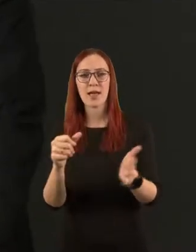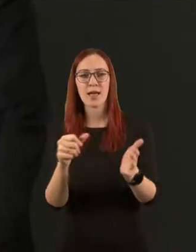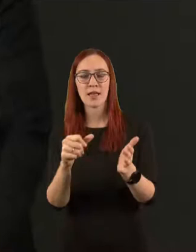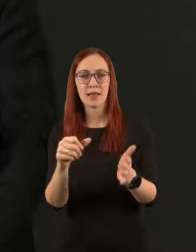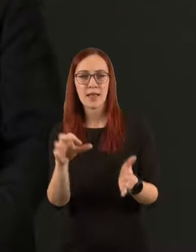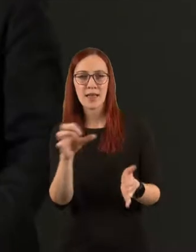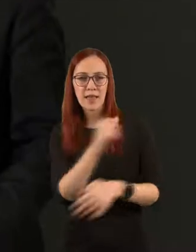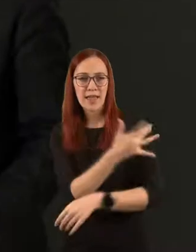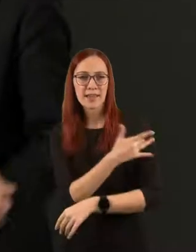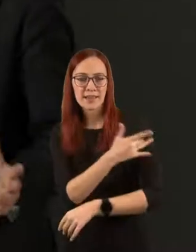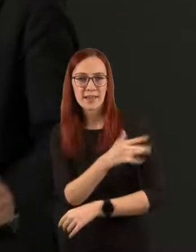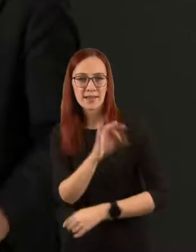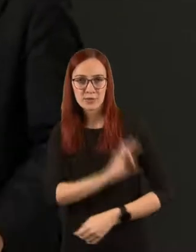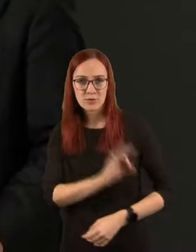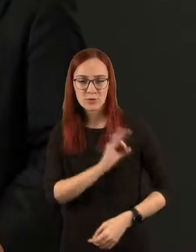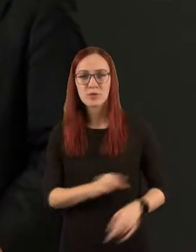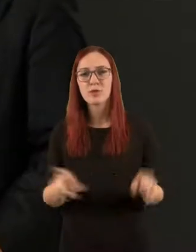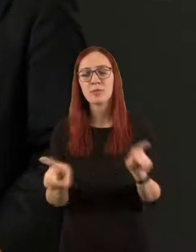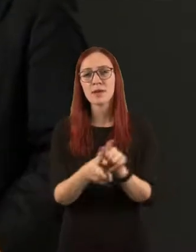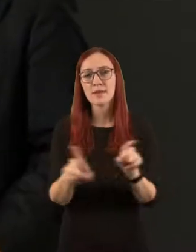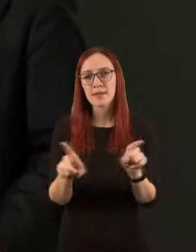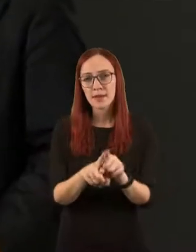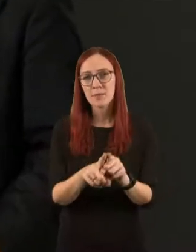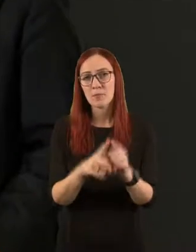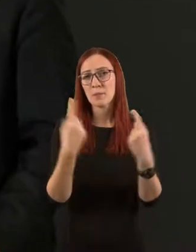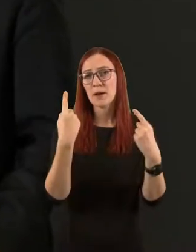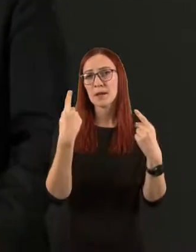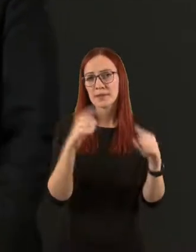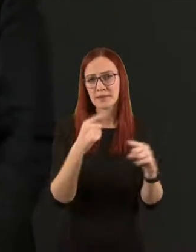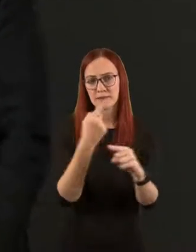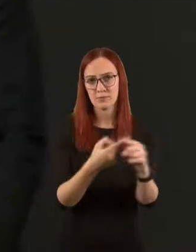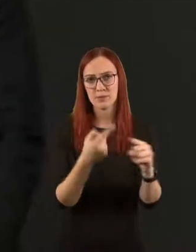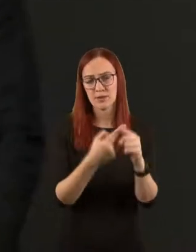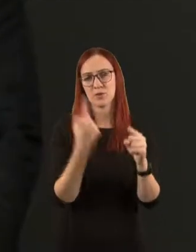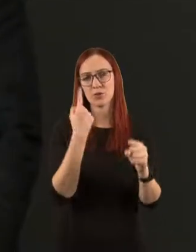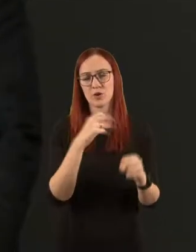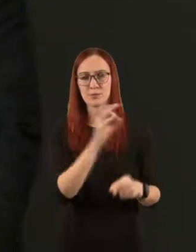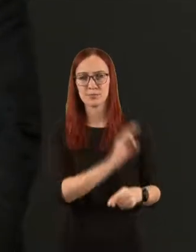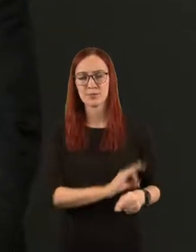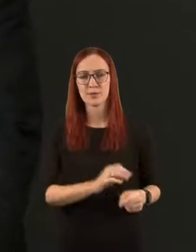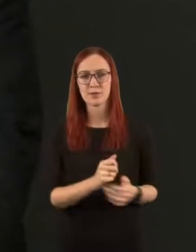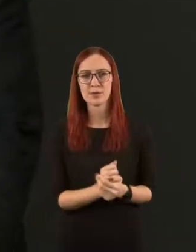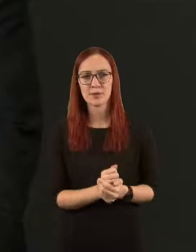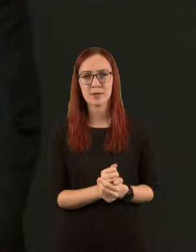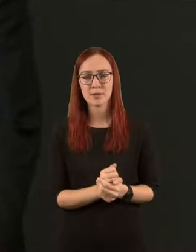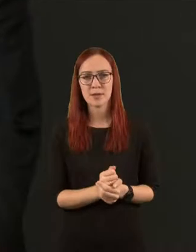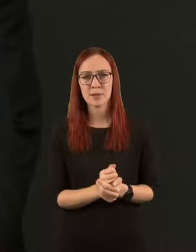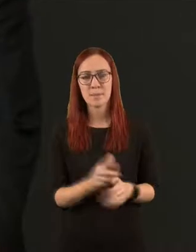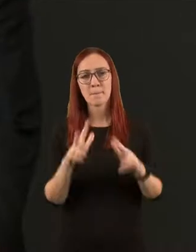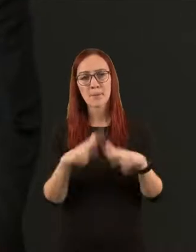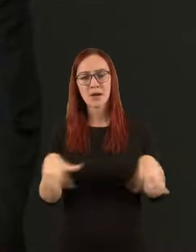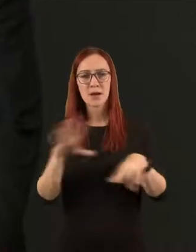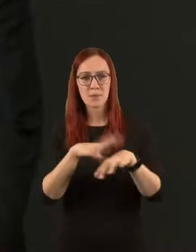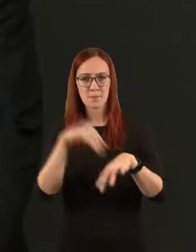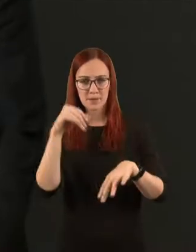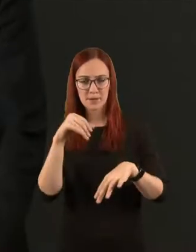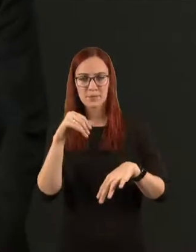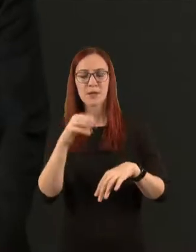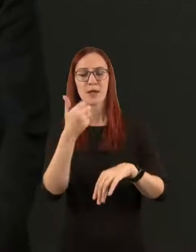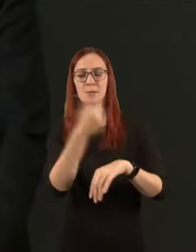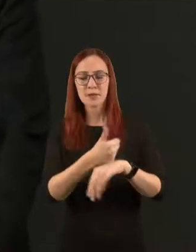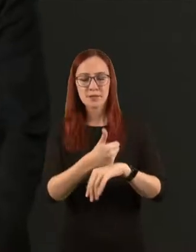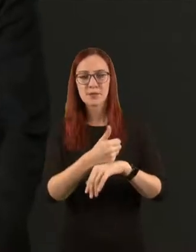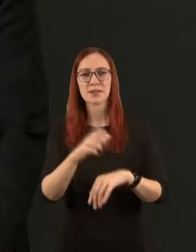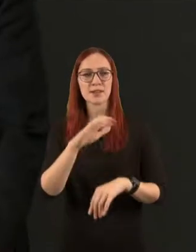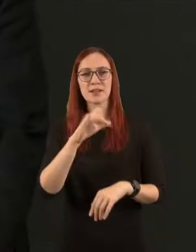recommends a broad set of measures to keep progressing at pace towards a low-carbon circular economy. Some of